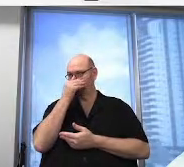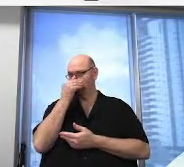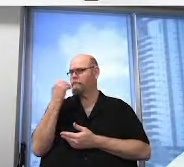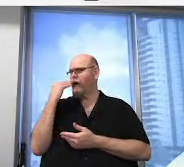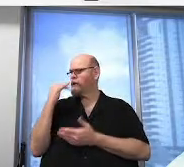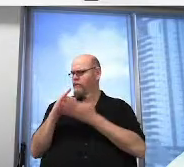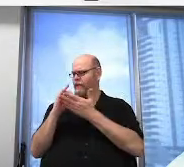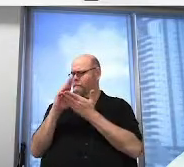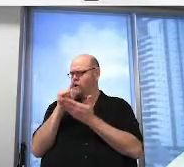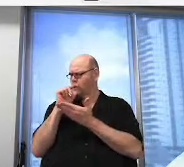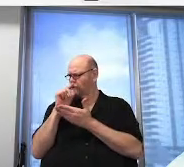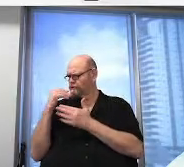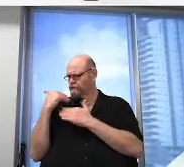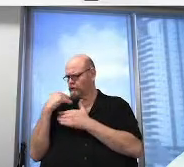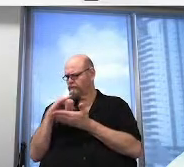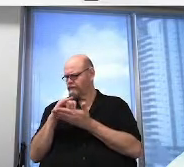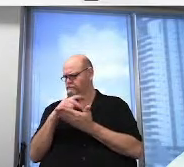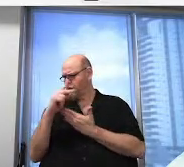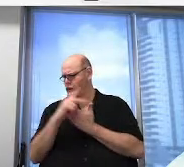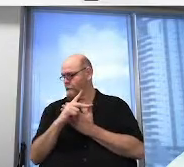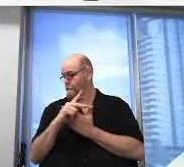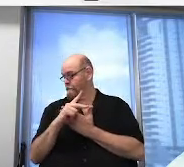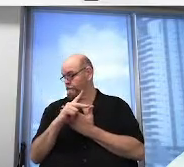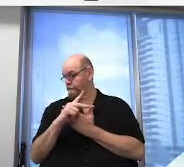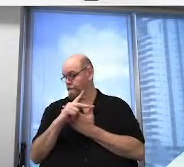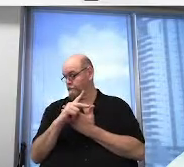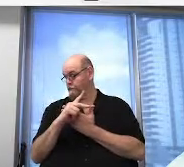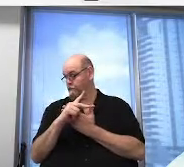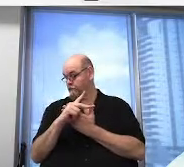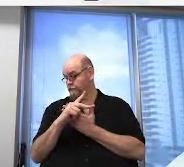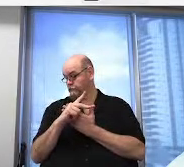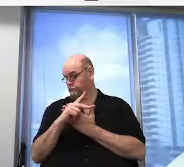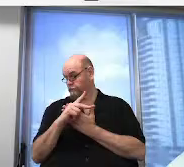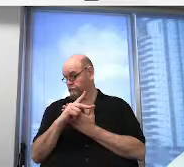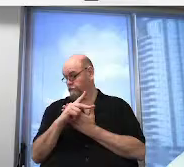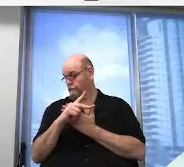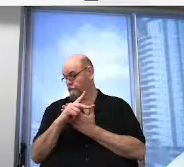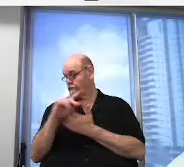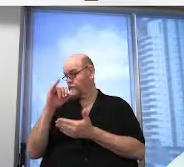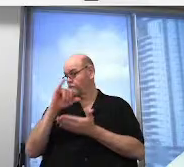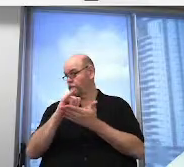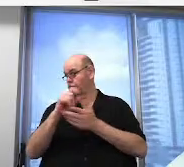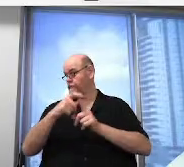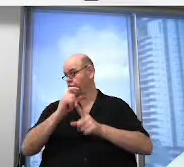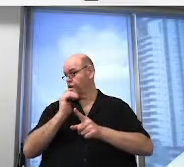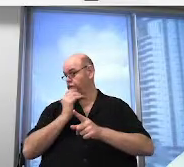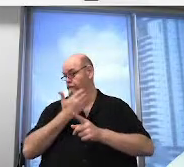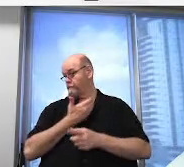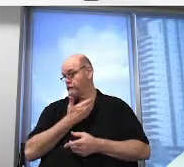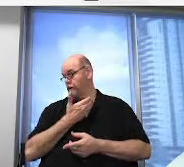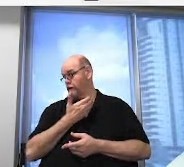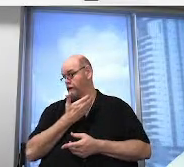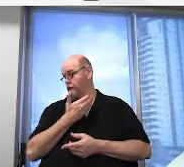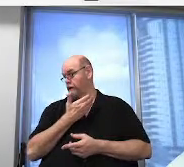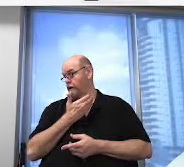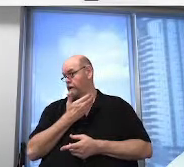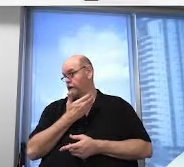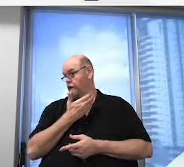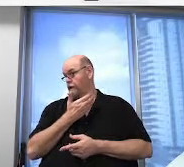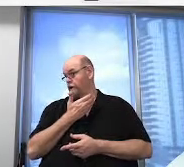know that. That's why I'm asking about it. Who's in charge of that program? It is being driven from